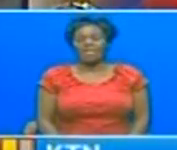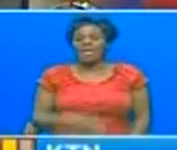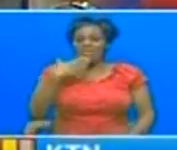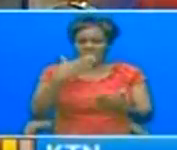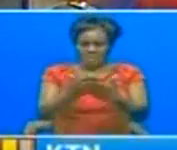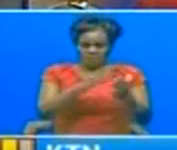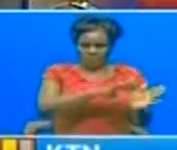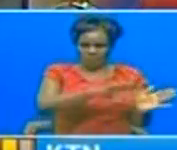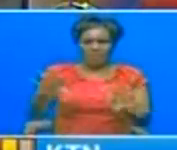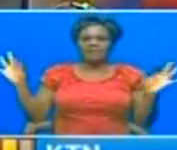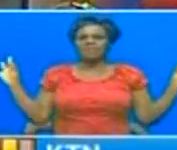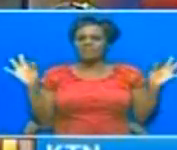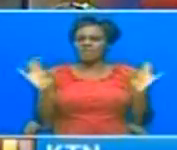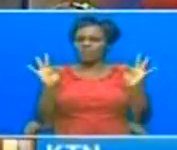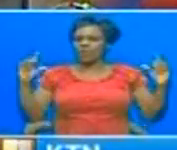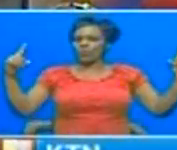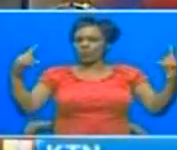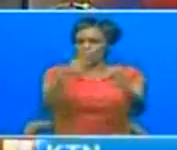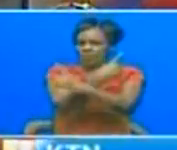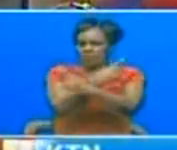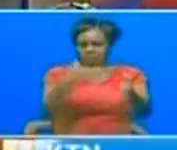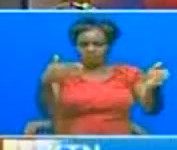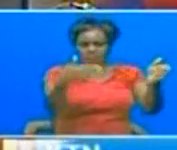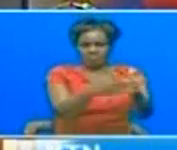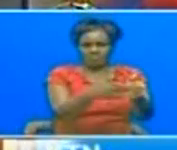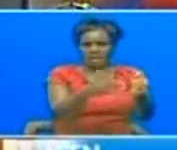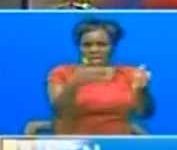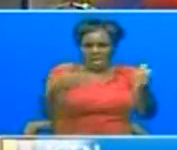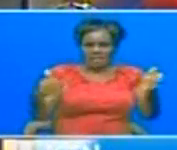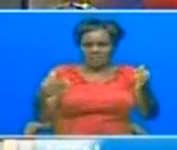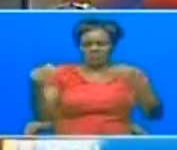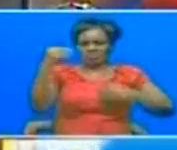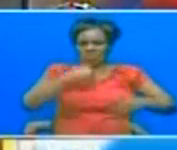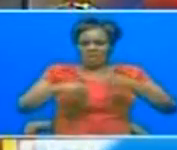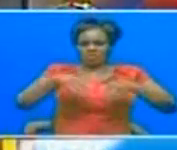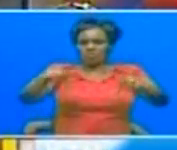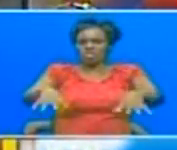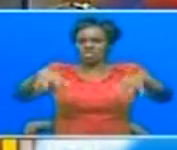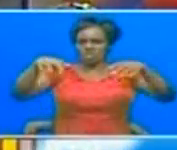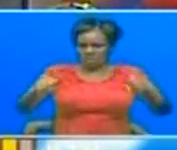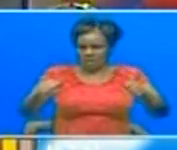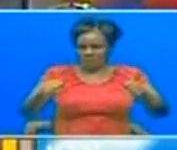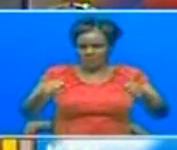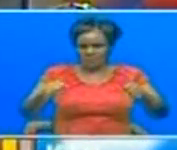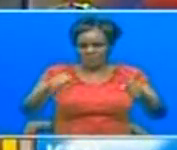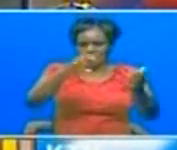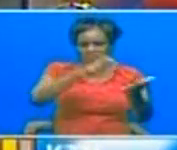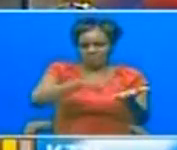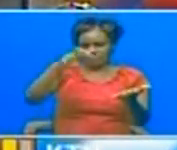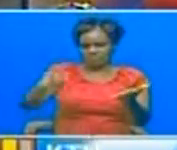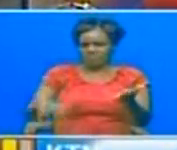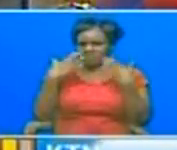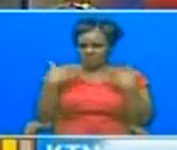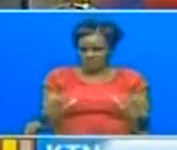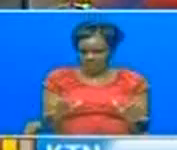Thank you, Carol. Now, in a surprise turn of events, the suspended Ethics and Anti-Corruption Commission Chair, Mumo Matemu, has resigned,